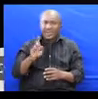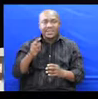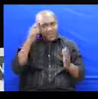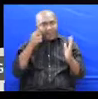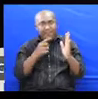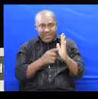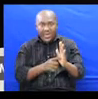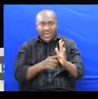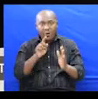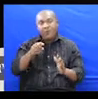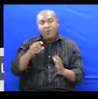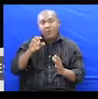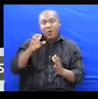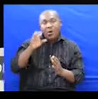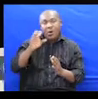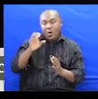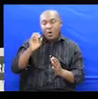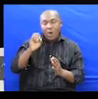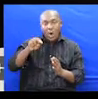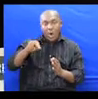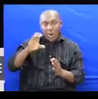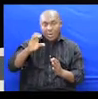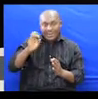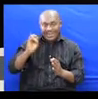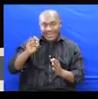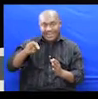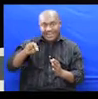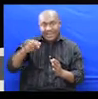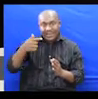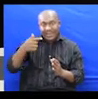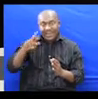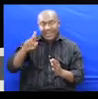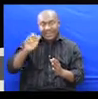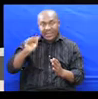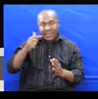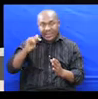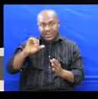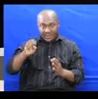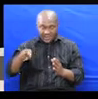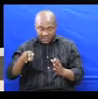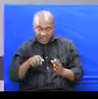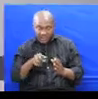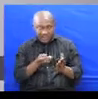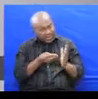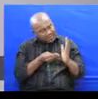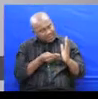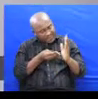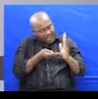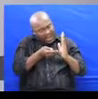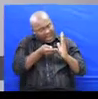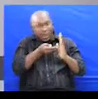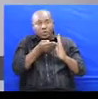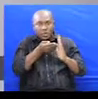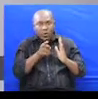So concentration is the amount of a substance, and when we talk about the amount of a substance, we refer a number of